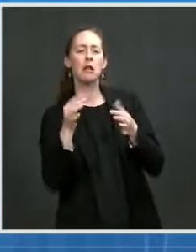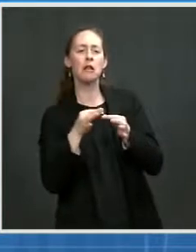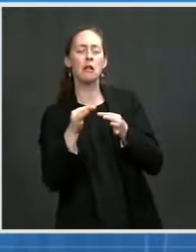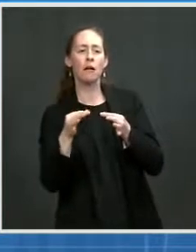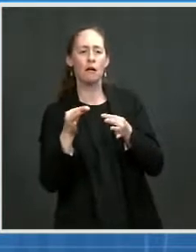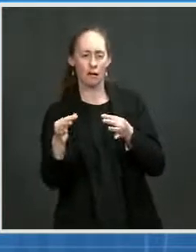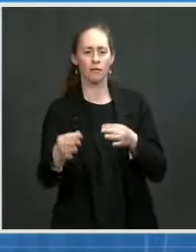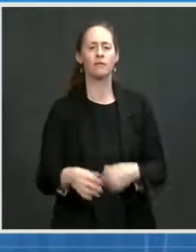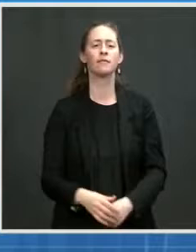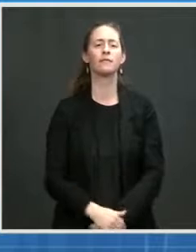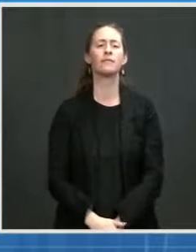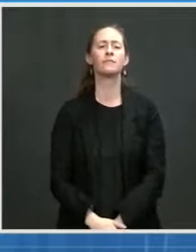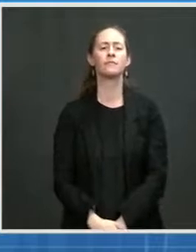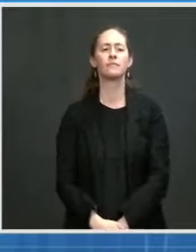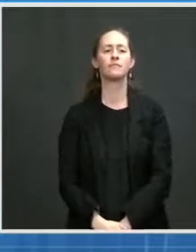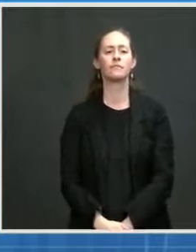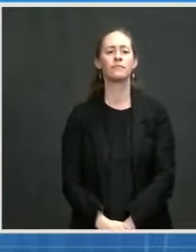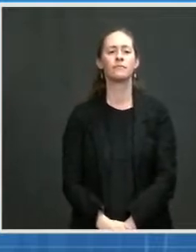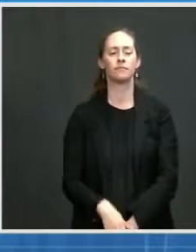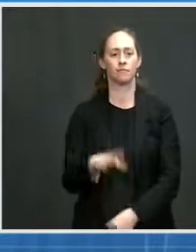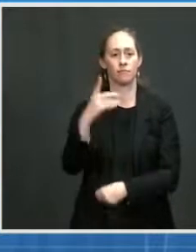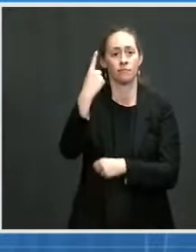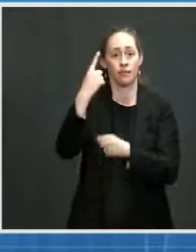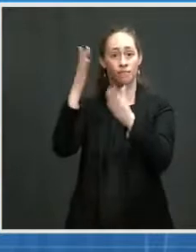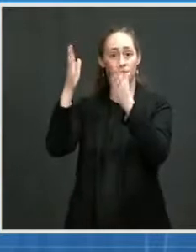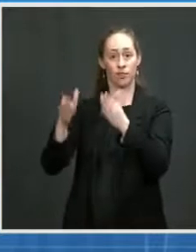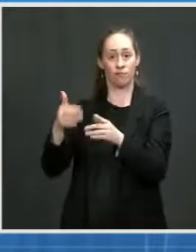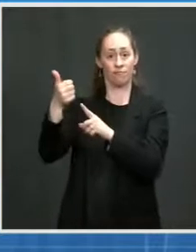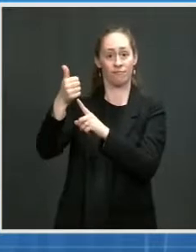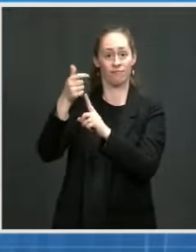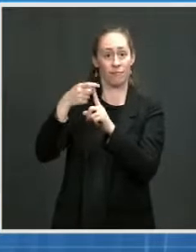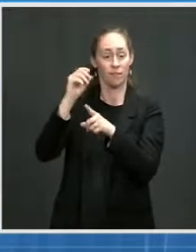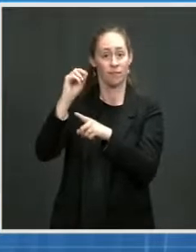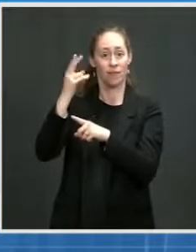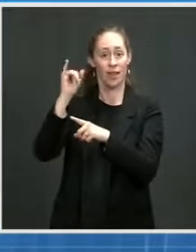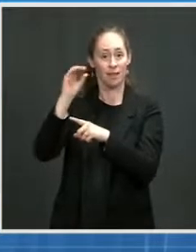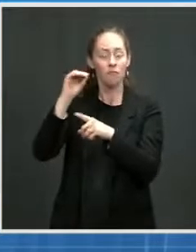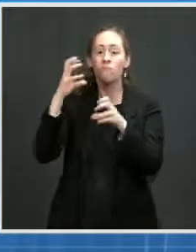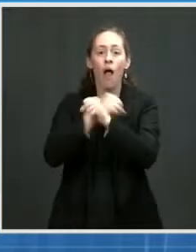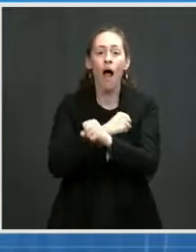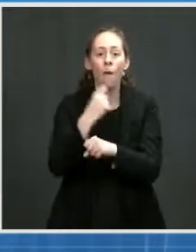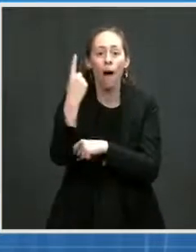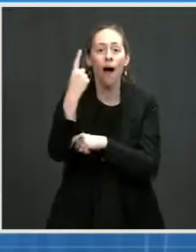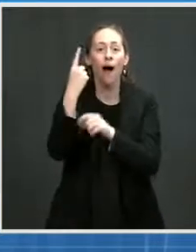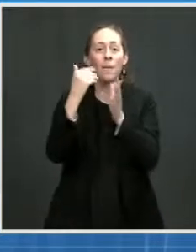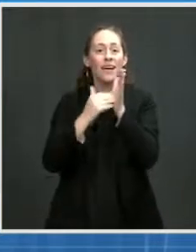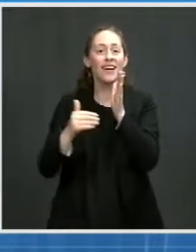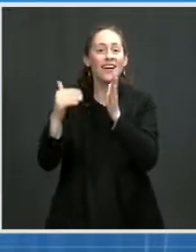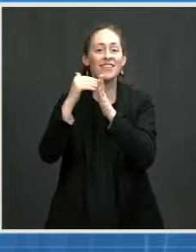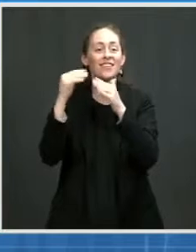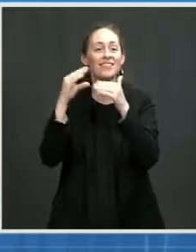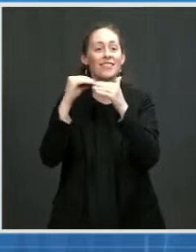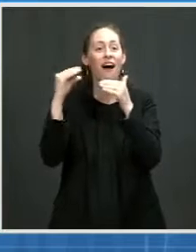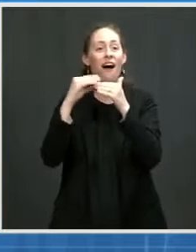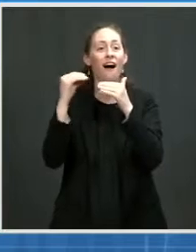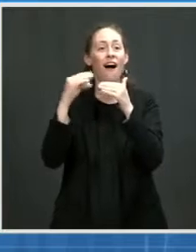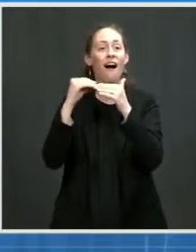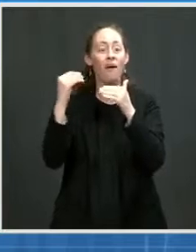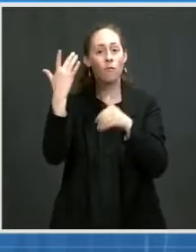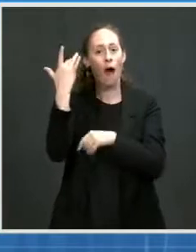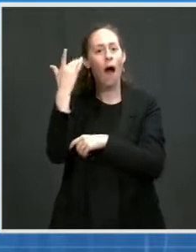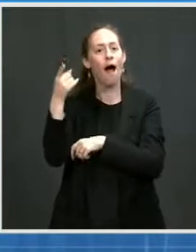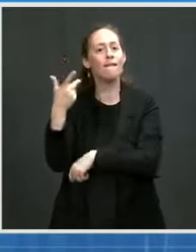will win $1 million. The only way to win is to get vaccinated. Vaccines,